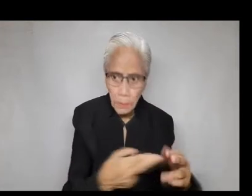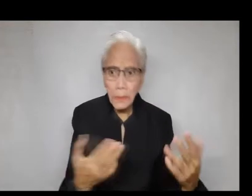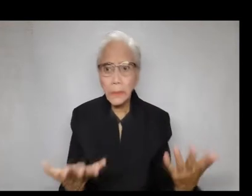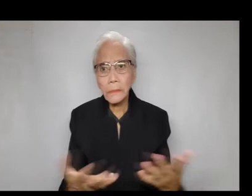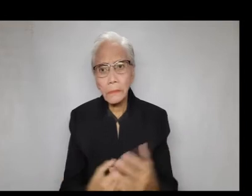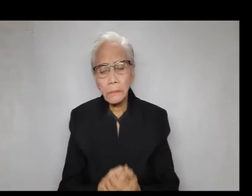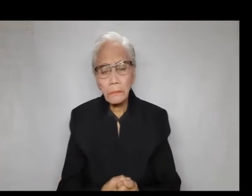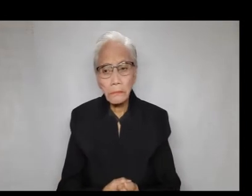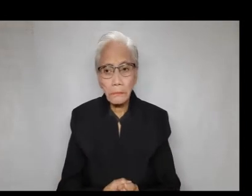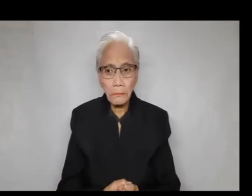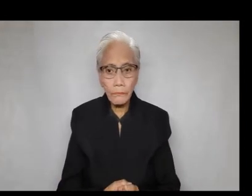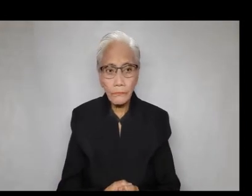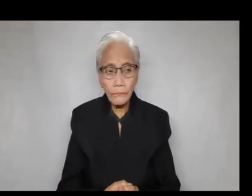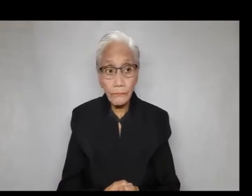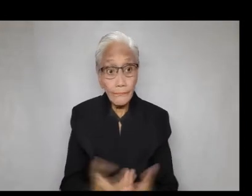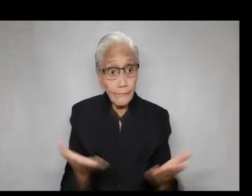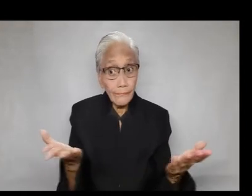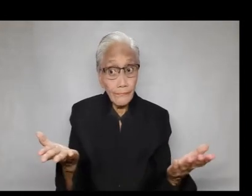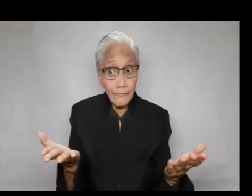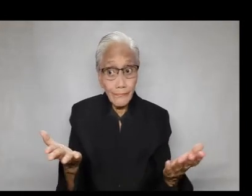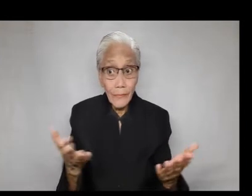It's all about relationships.